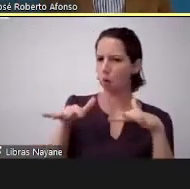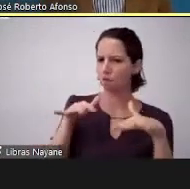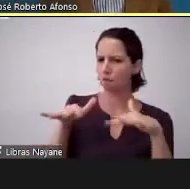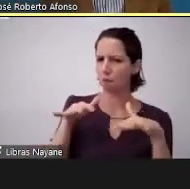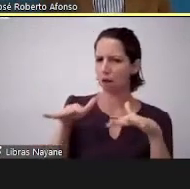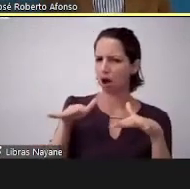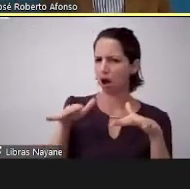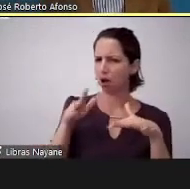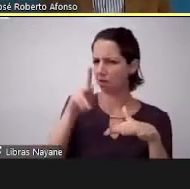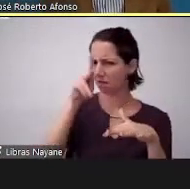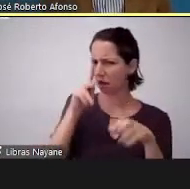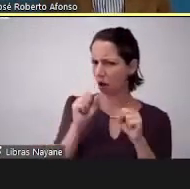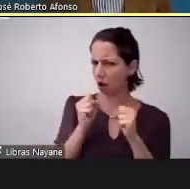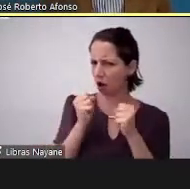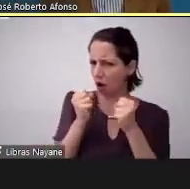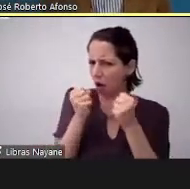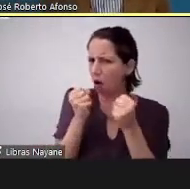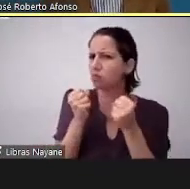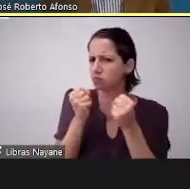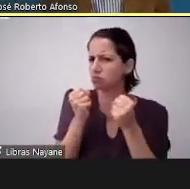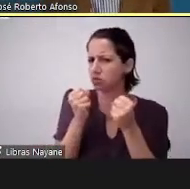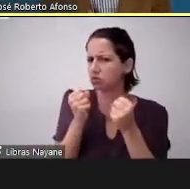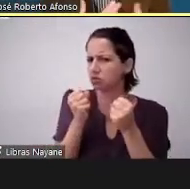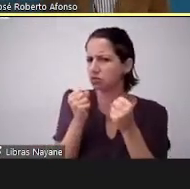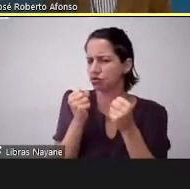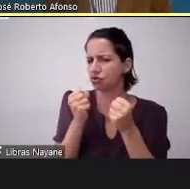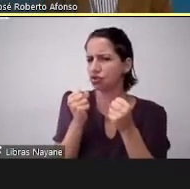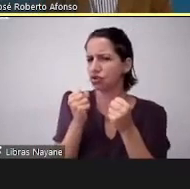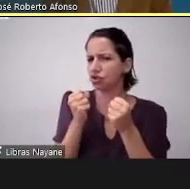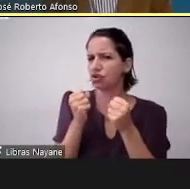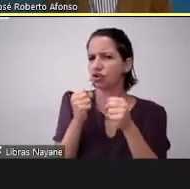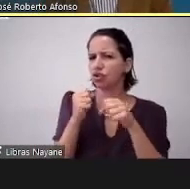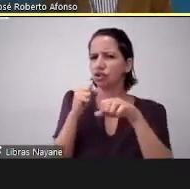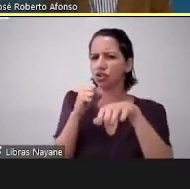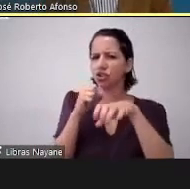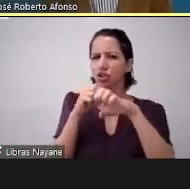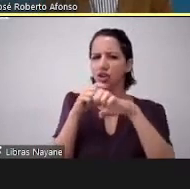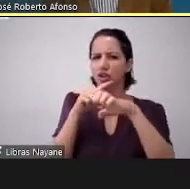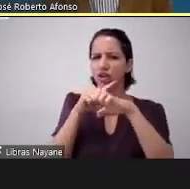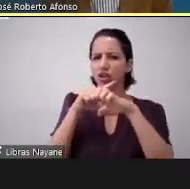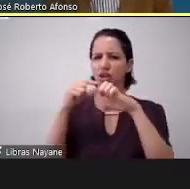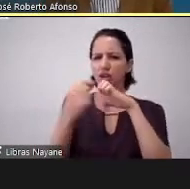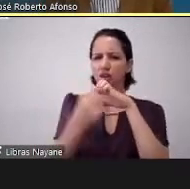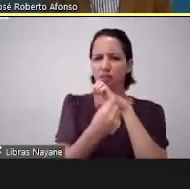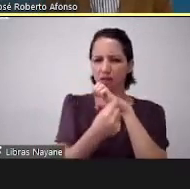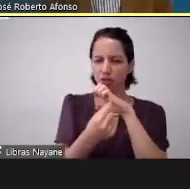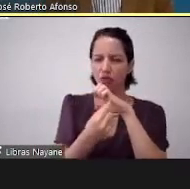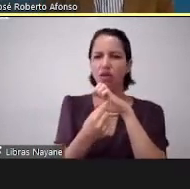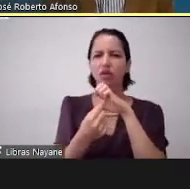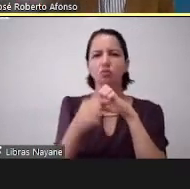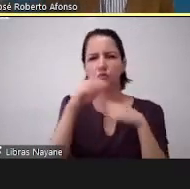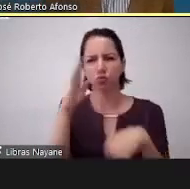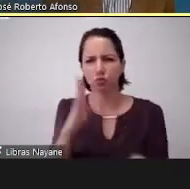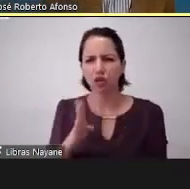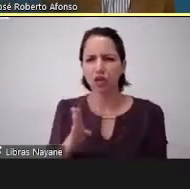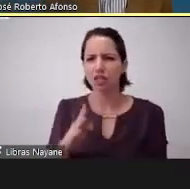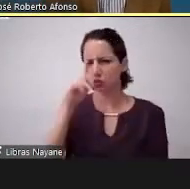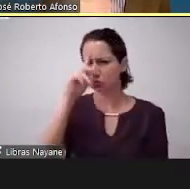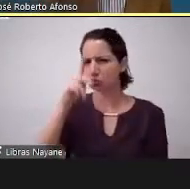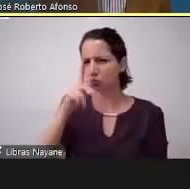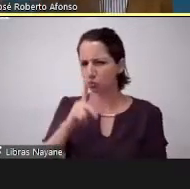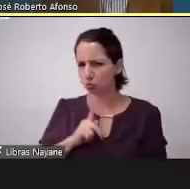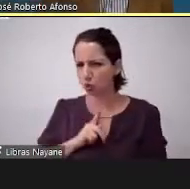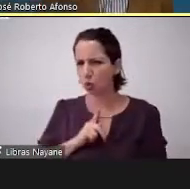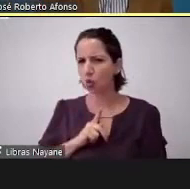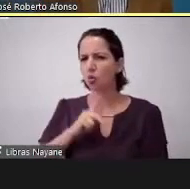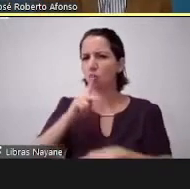there is a strong entrepreneurship in Brazil, become their business